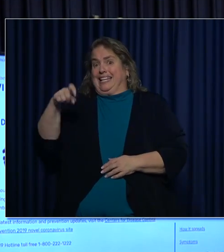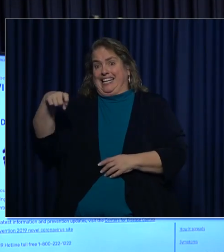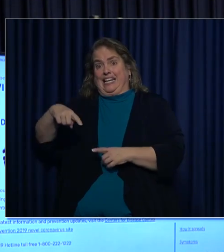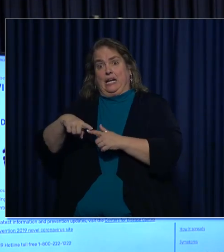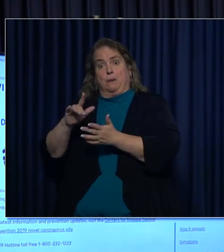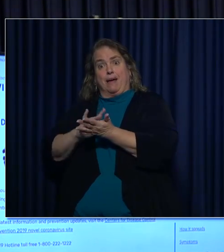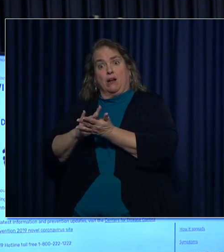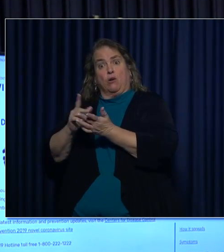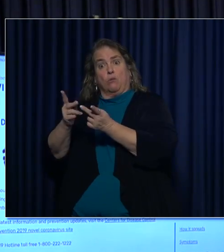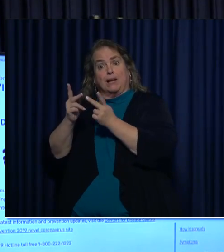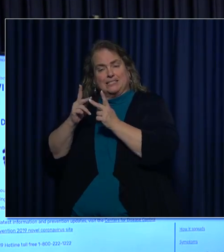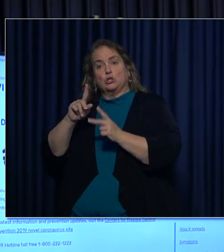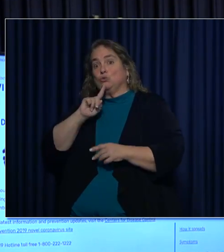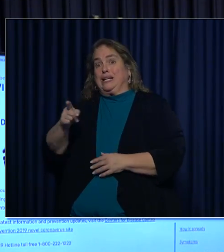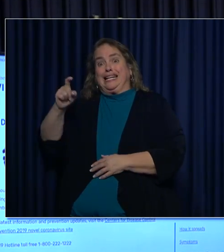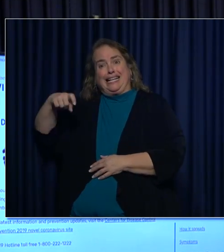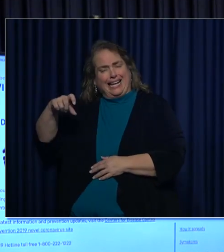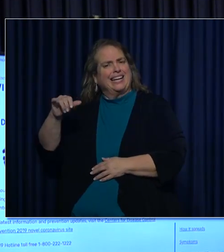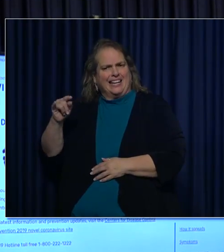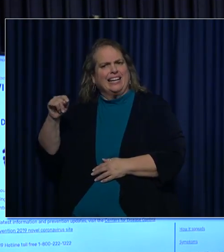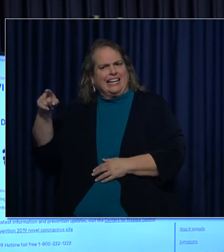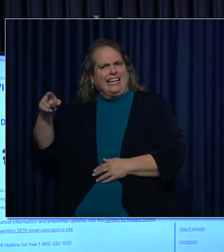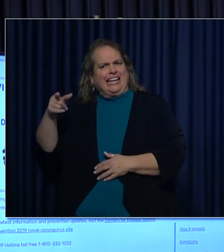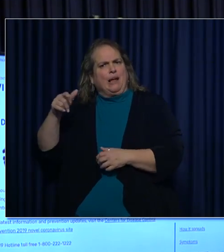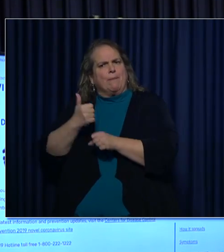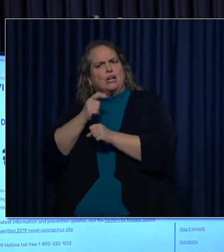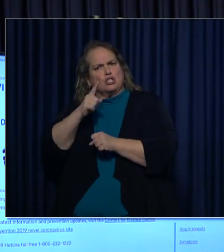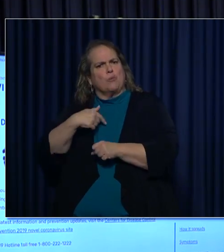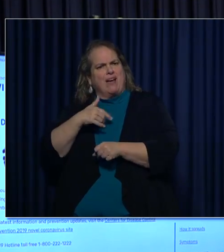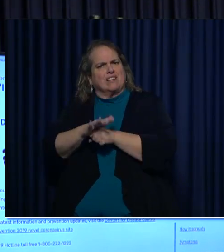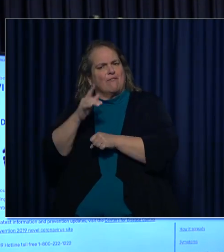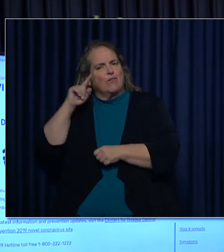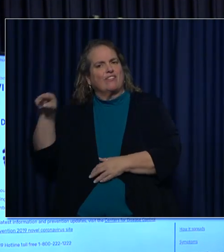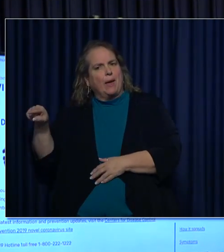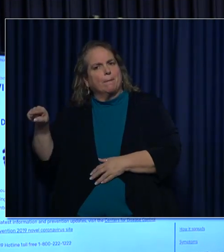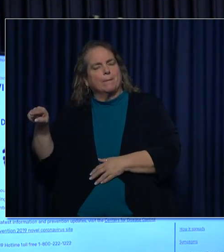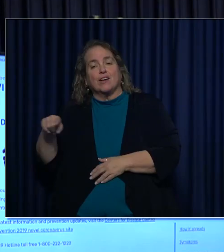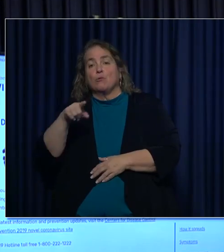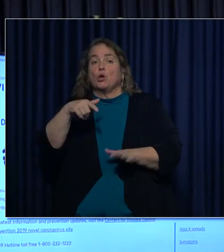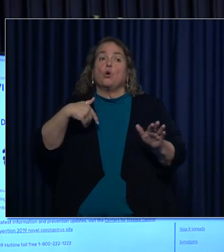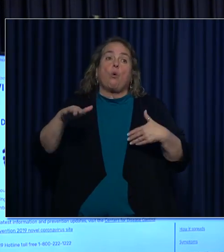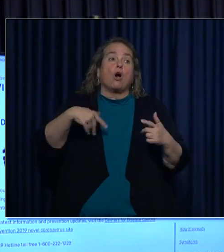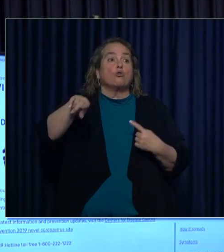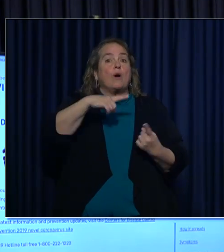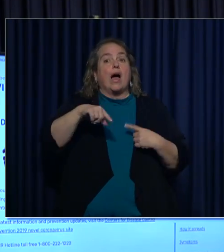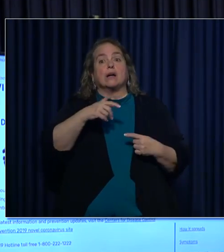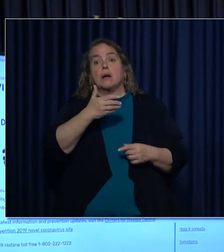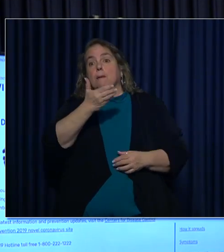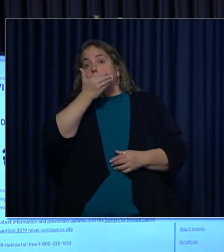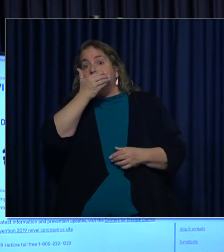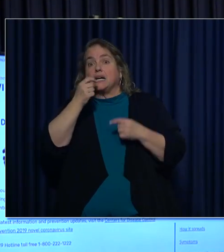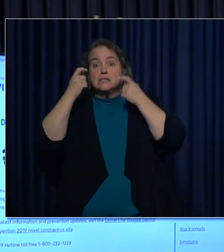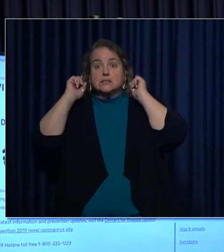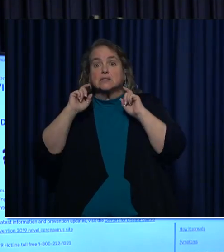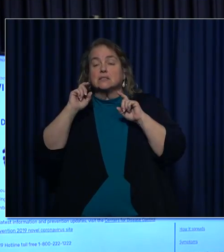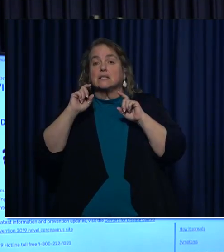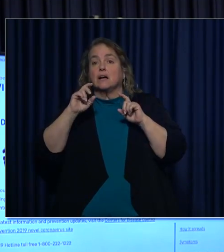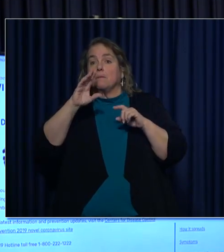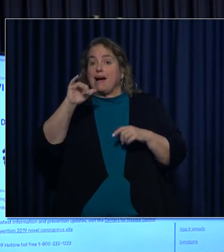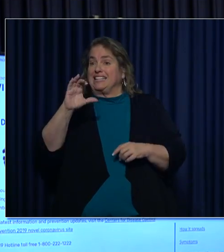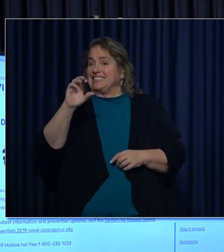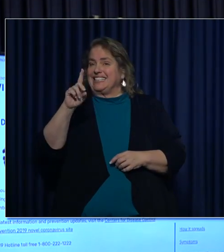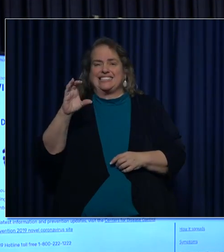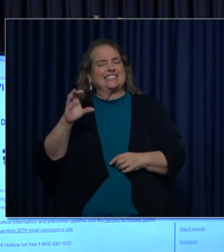and others who really do need them. So wearing a mask, just walking around in the general public, is not recommended for by the CDC and is not felt